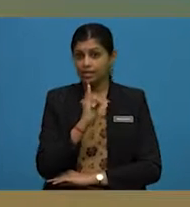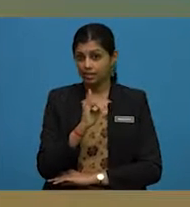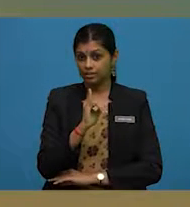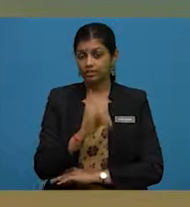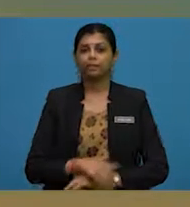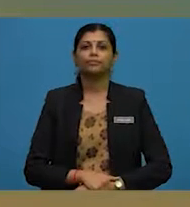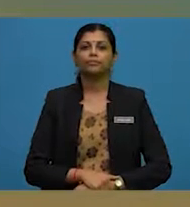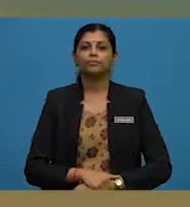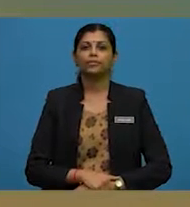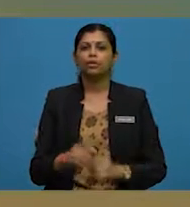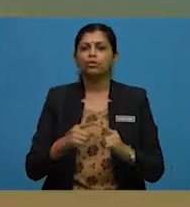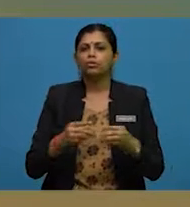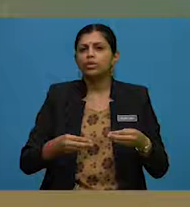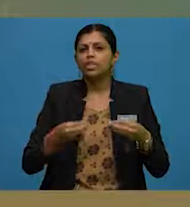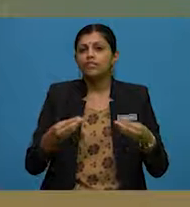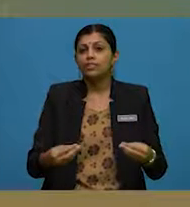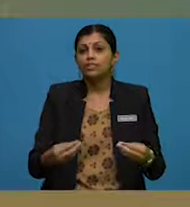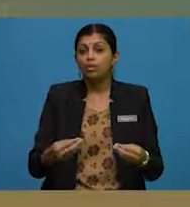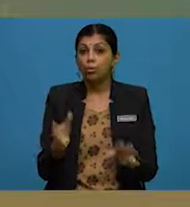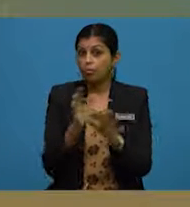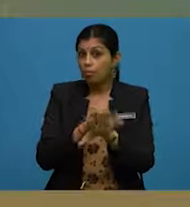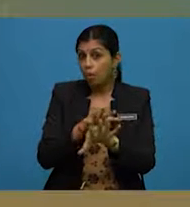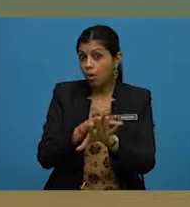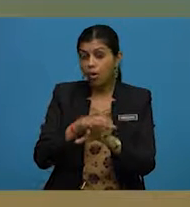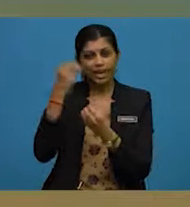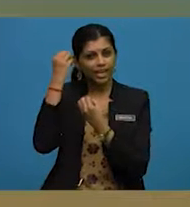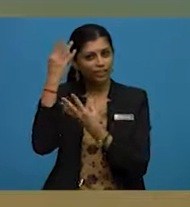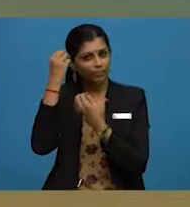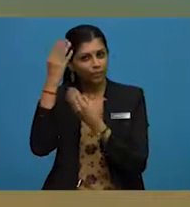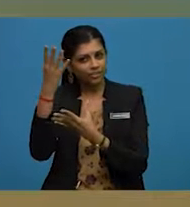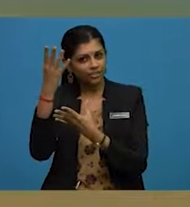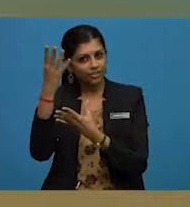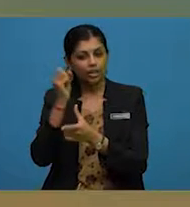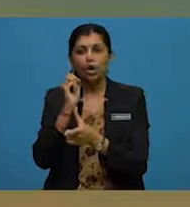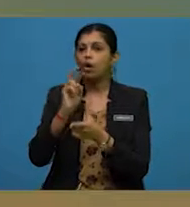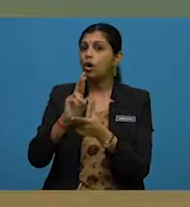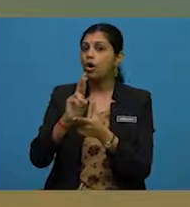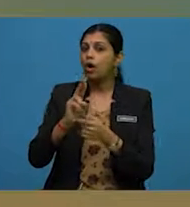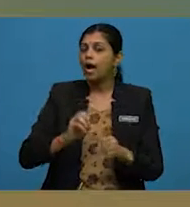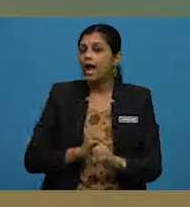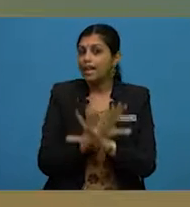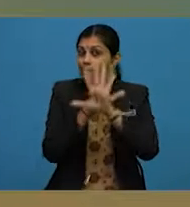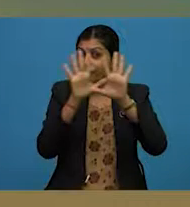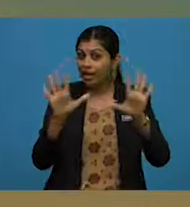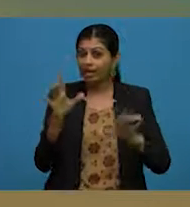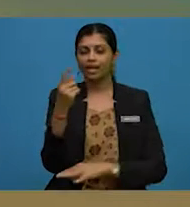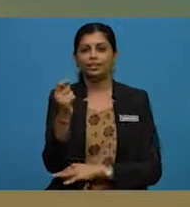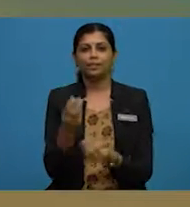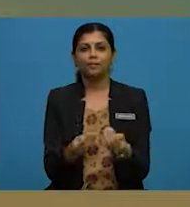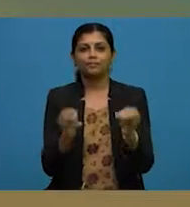aim to give us more information or elaborate the main idea.